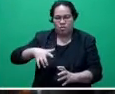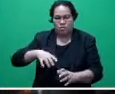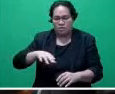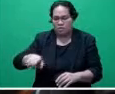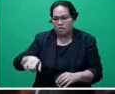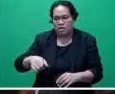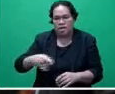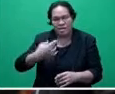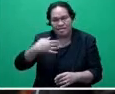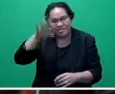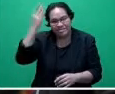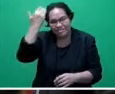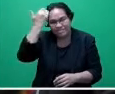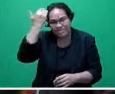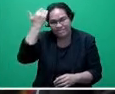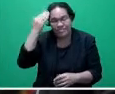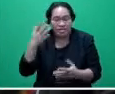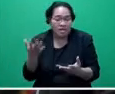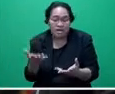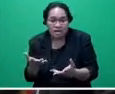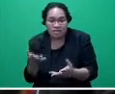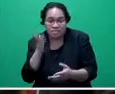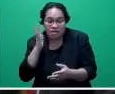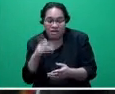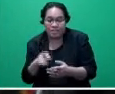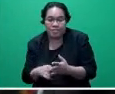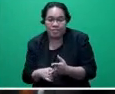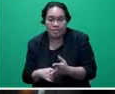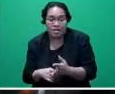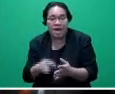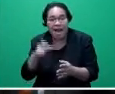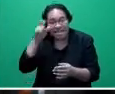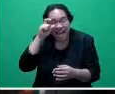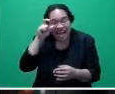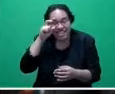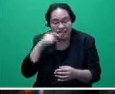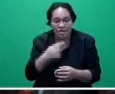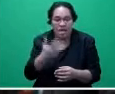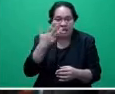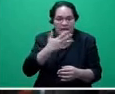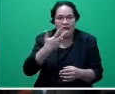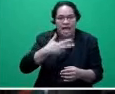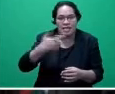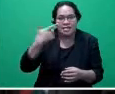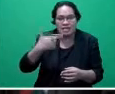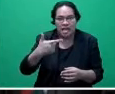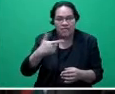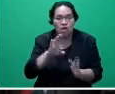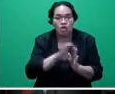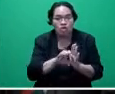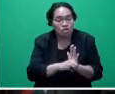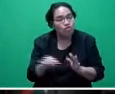Honourable Prime Minister Turana Tuikumbu, Laisinia Garase, with the great 1997 Constitution, which